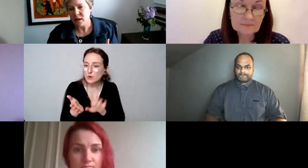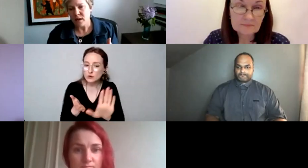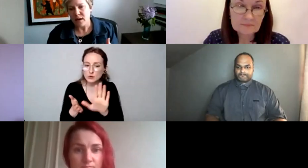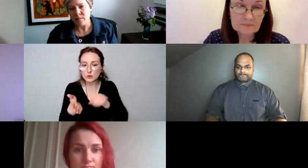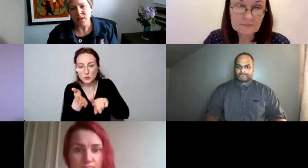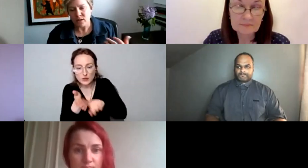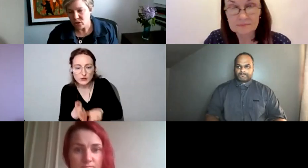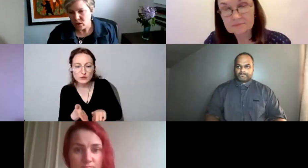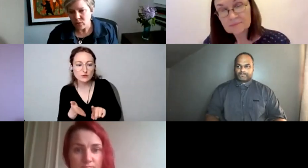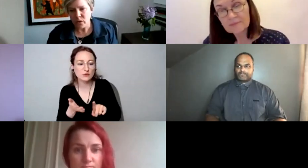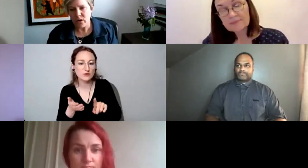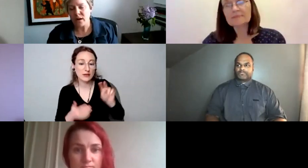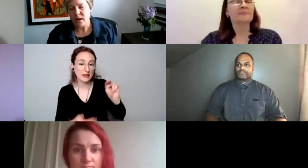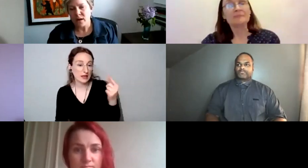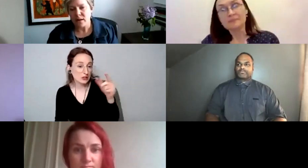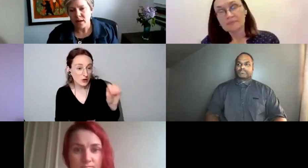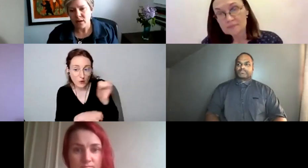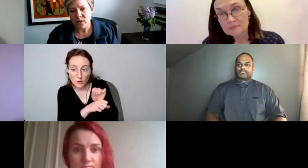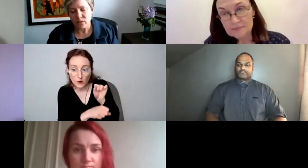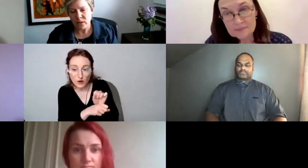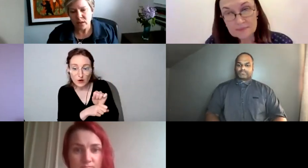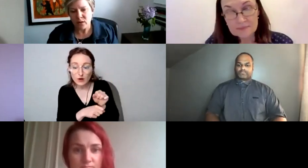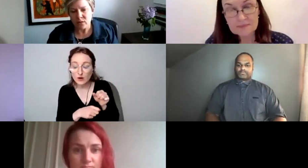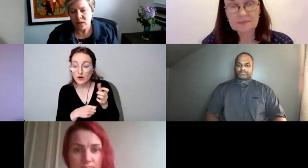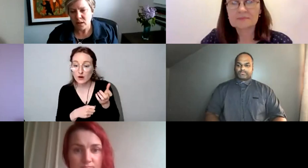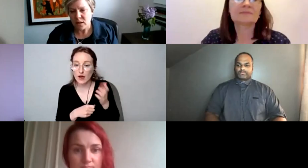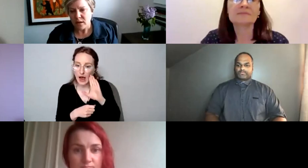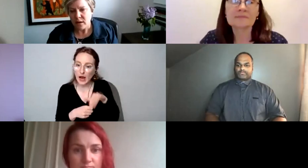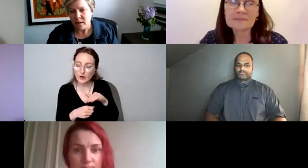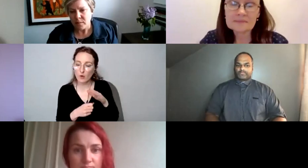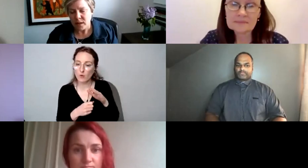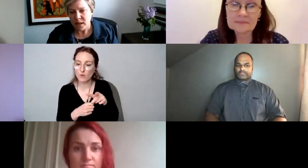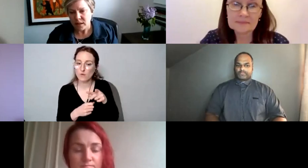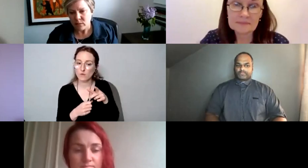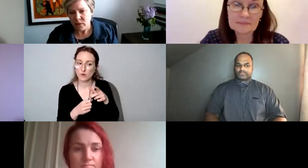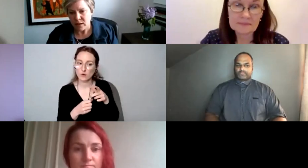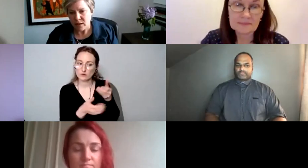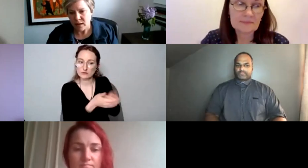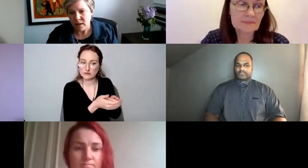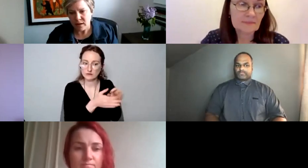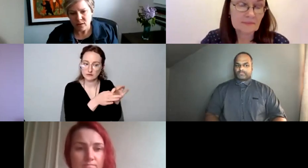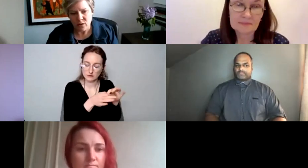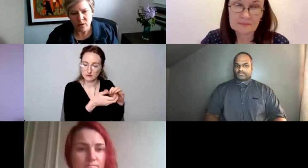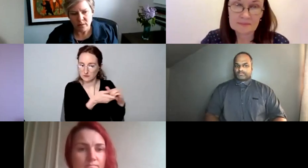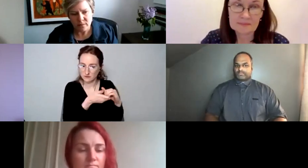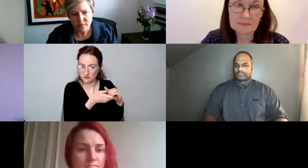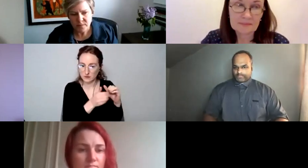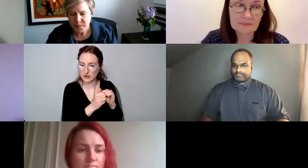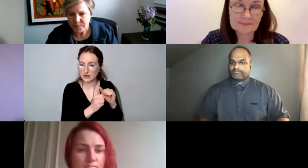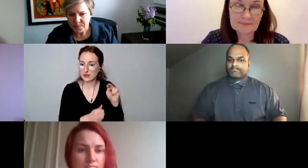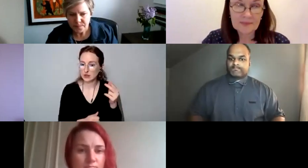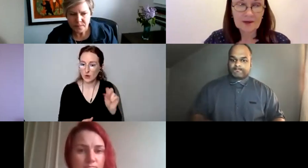doing, the NGO work that I know you're really closely connected with and so on?